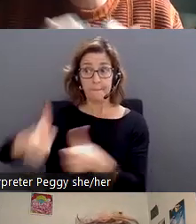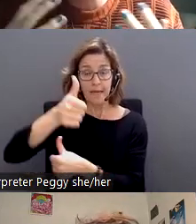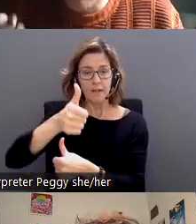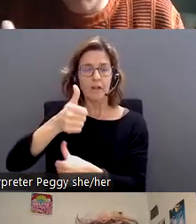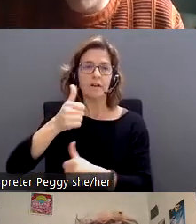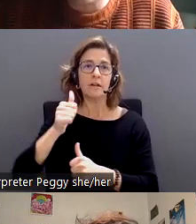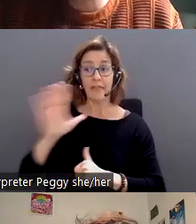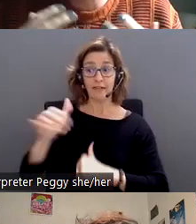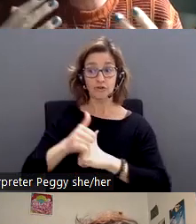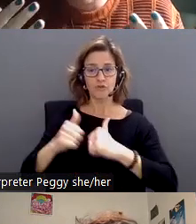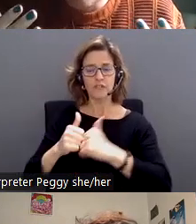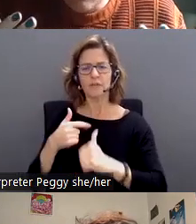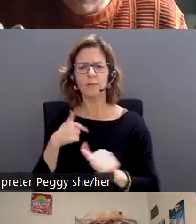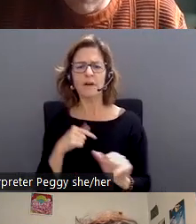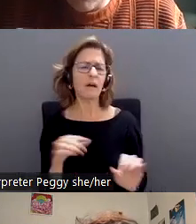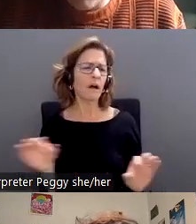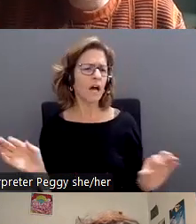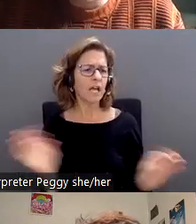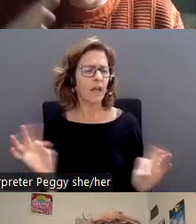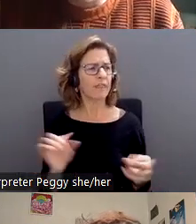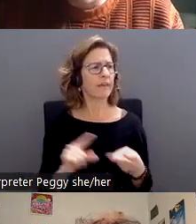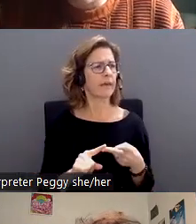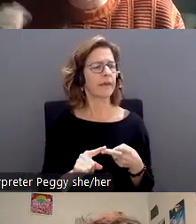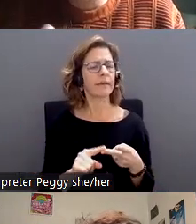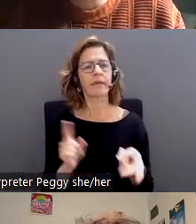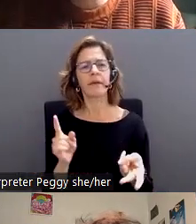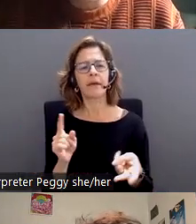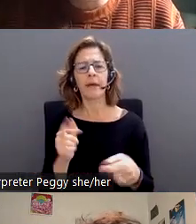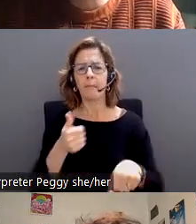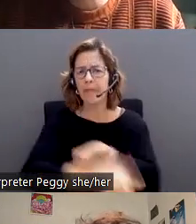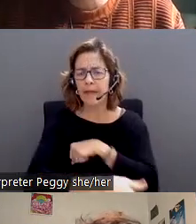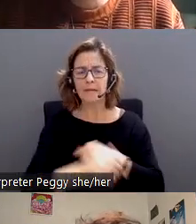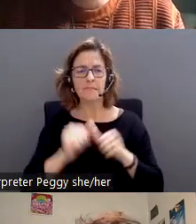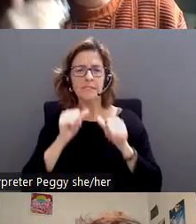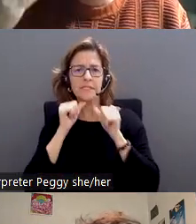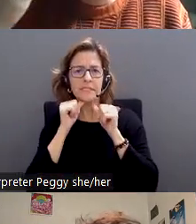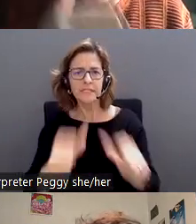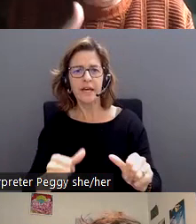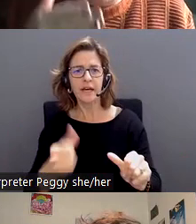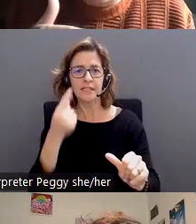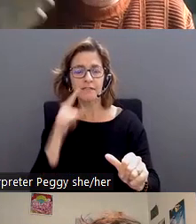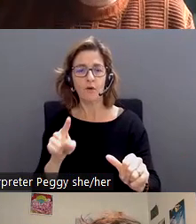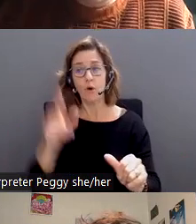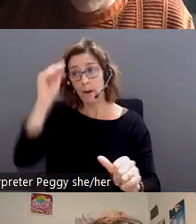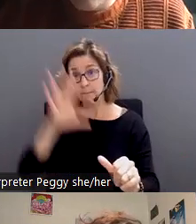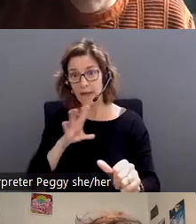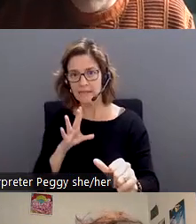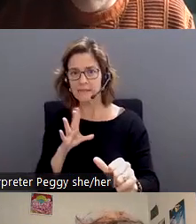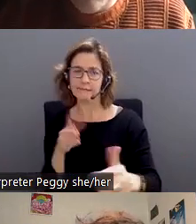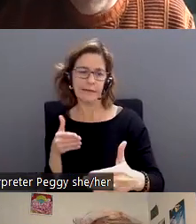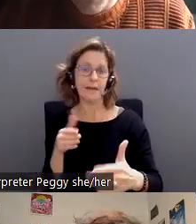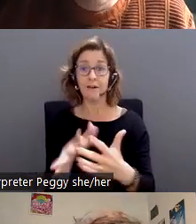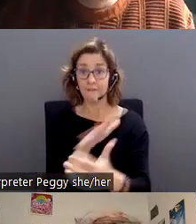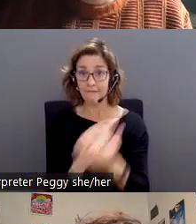excuses, minimizes, denies, and blame others for men's violence against